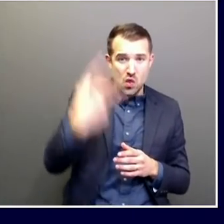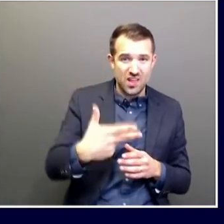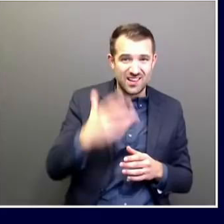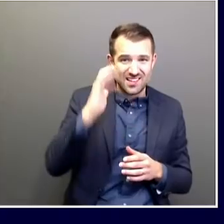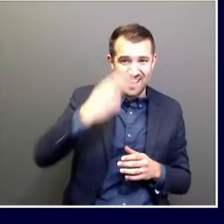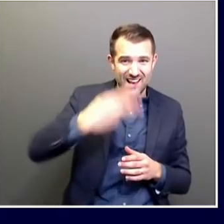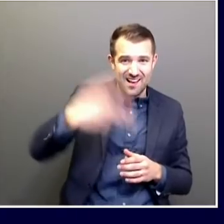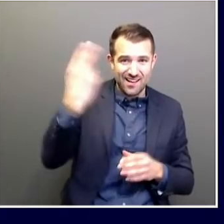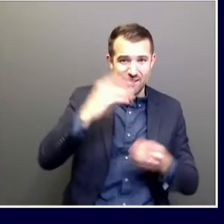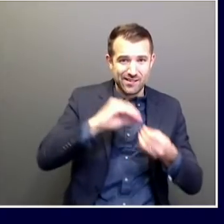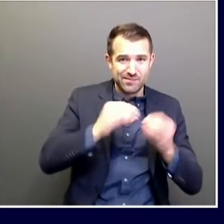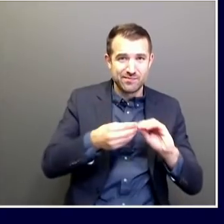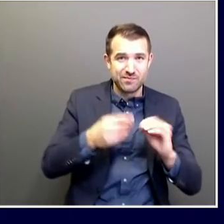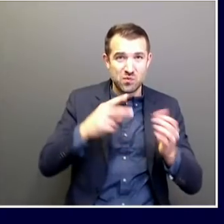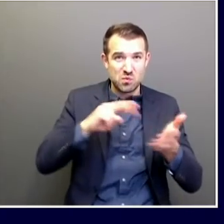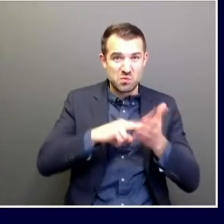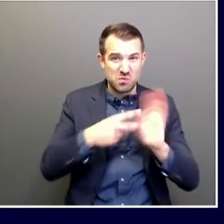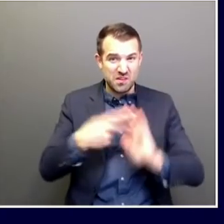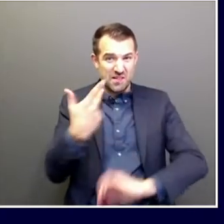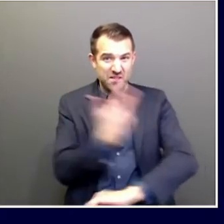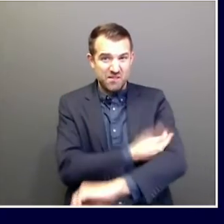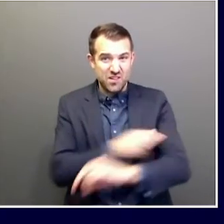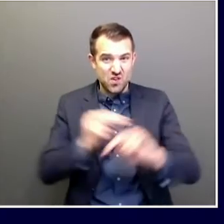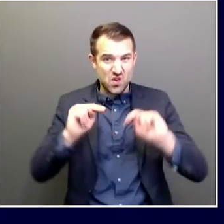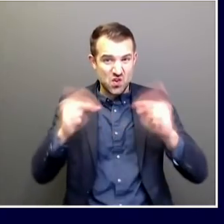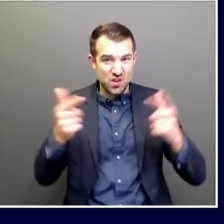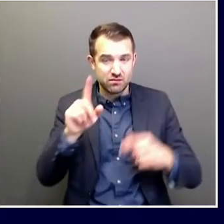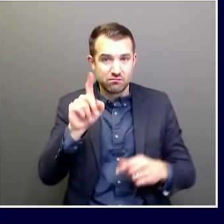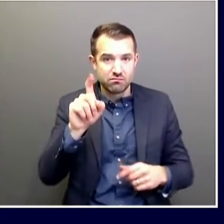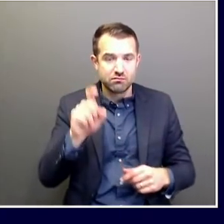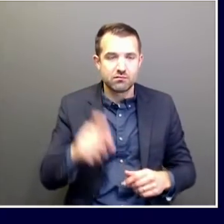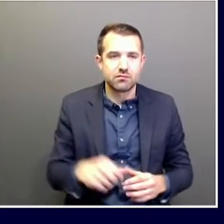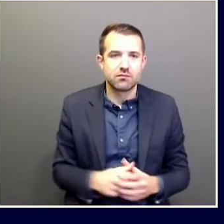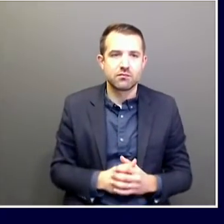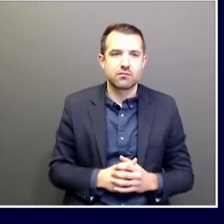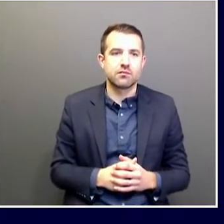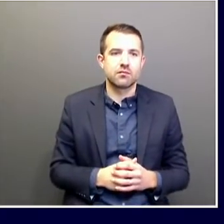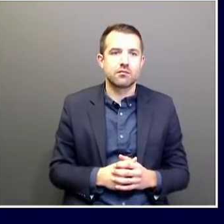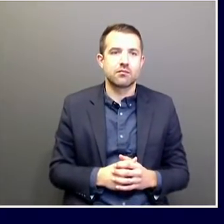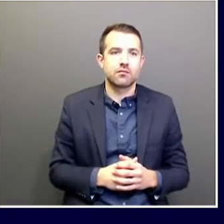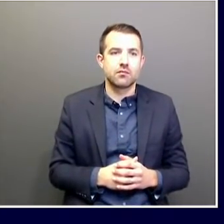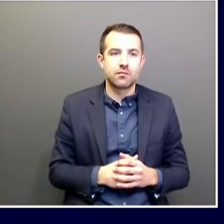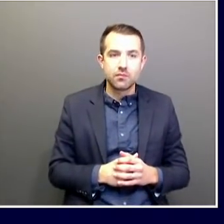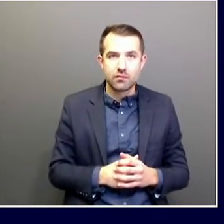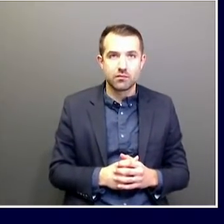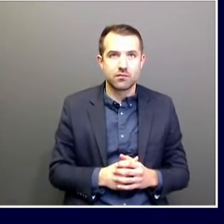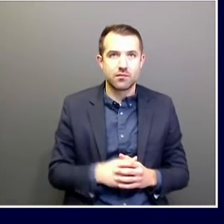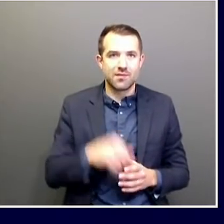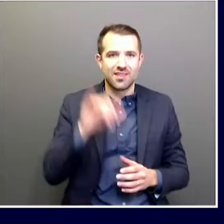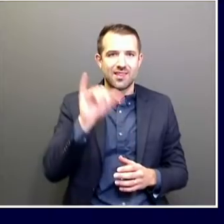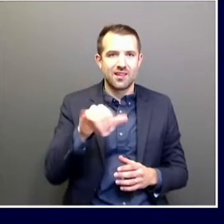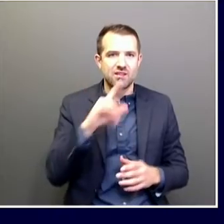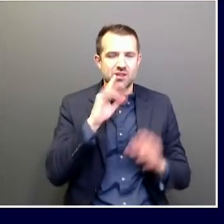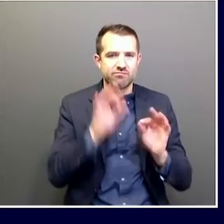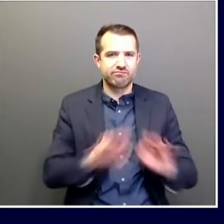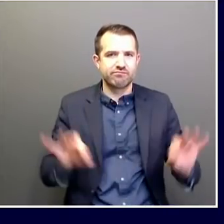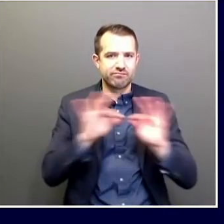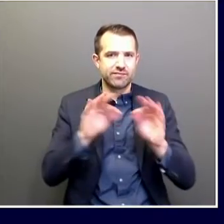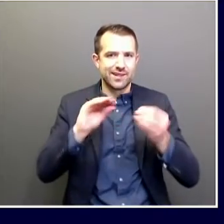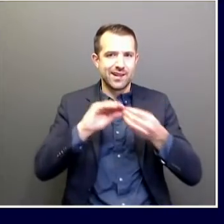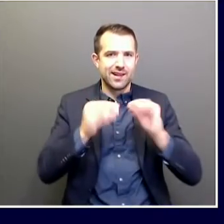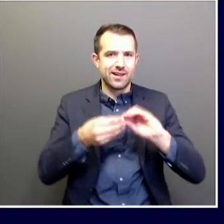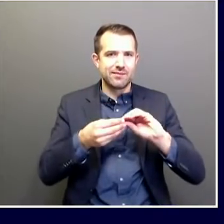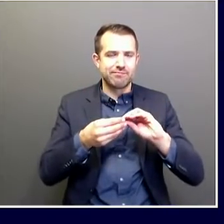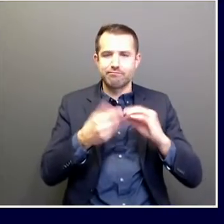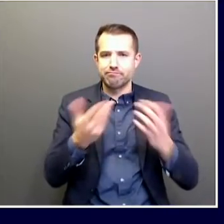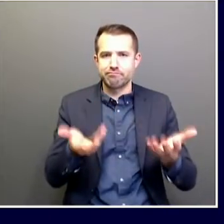on here and why should people not take this data point as a sign that they shouldn't be